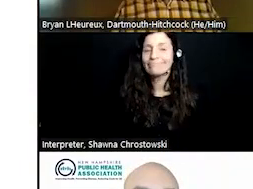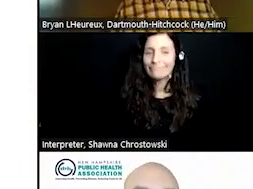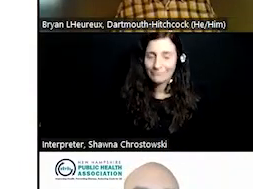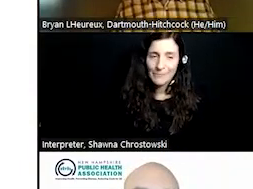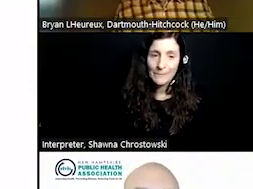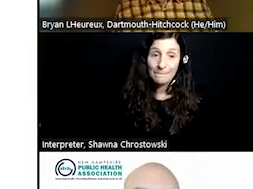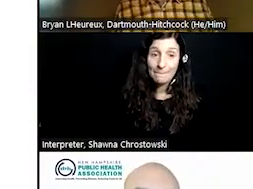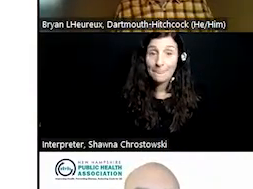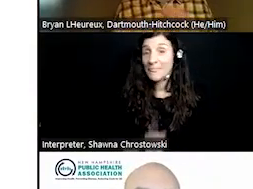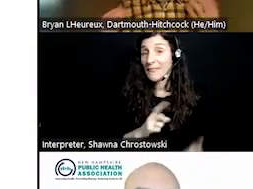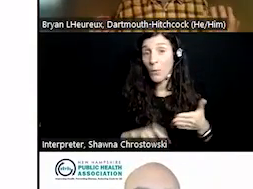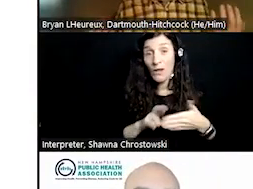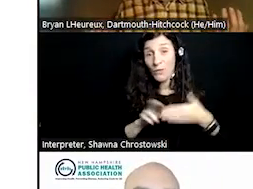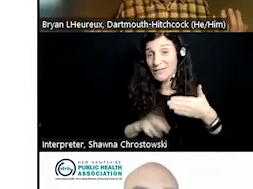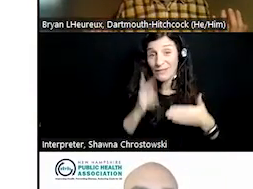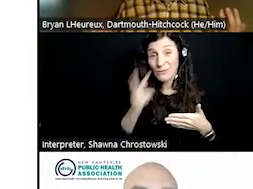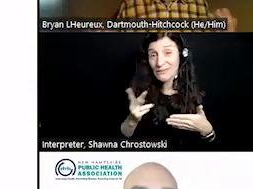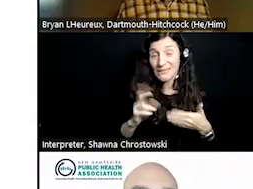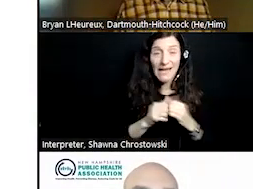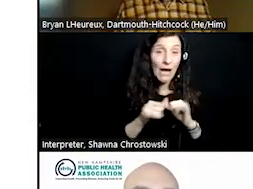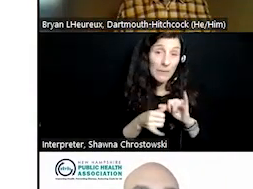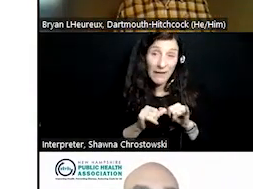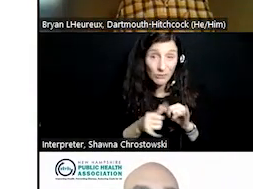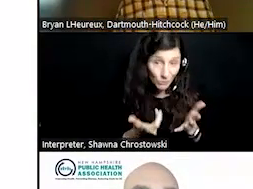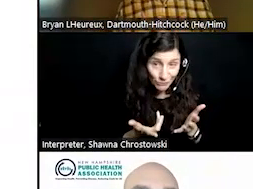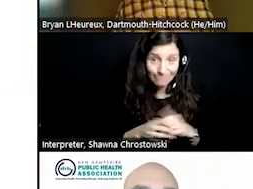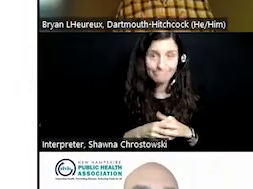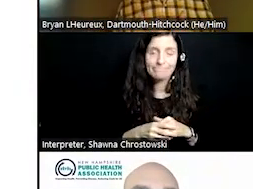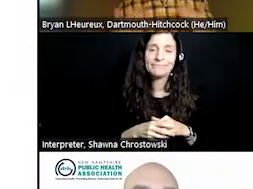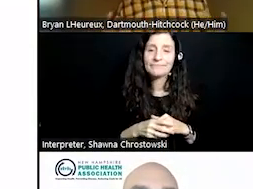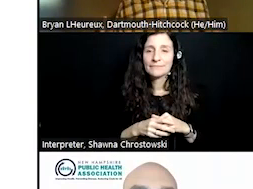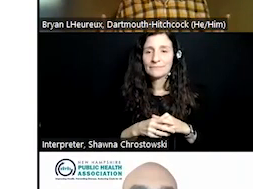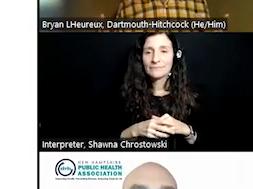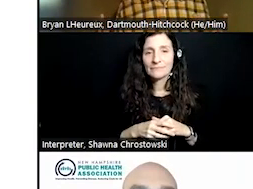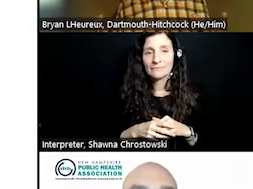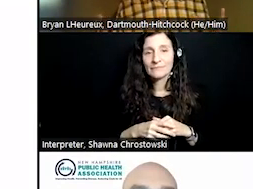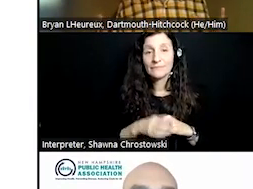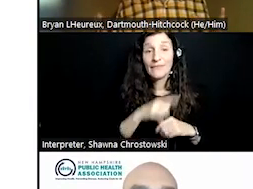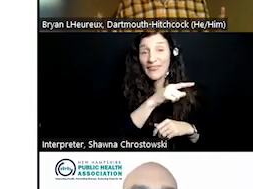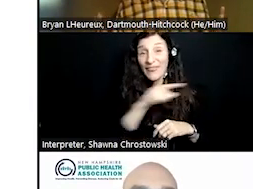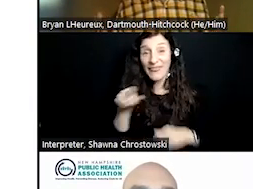So what are the results that we're seeing, and how do we measure those results? So this chart